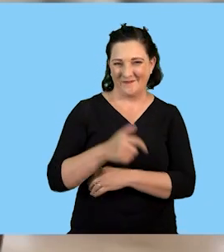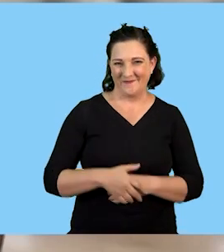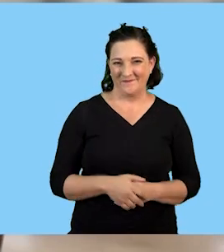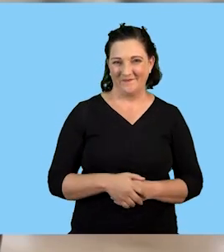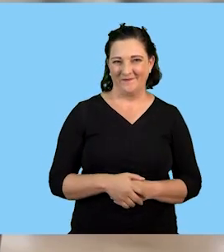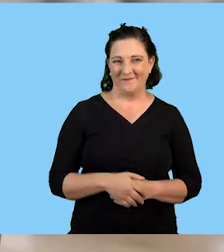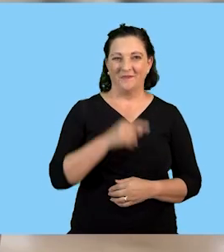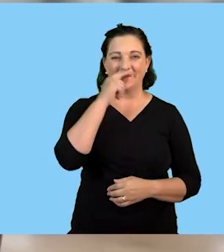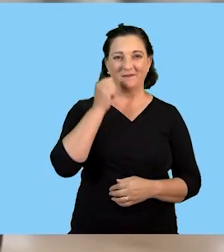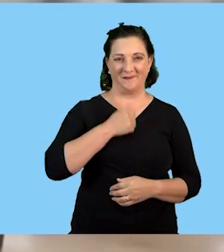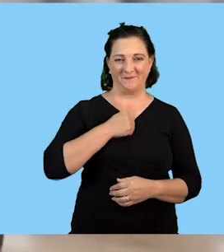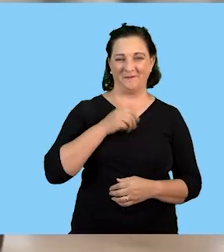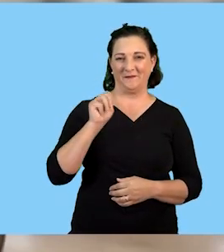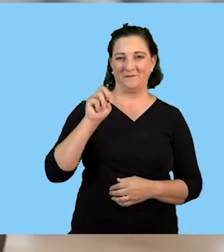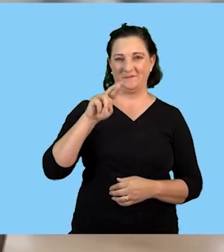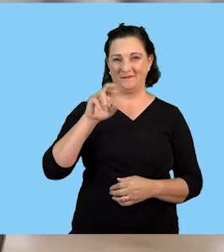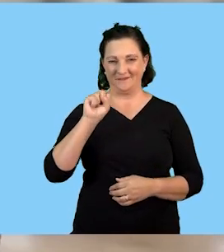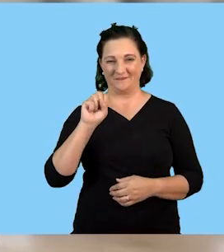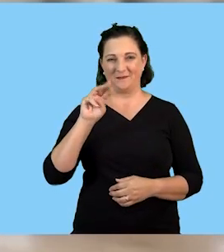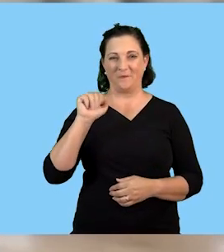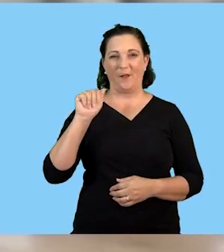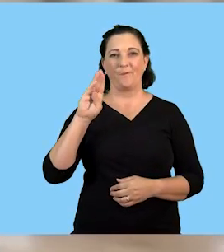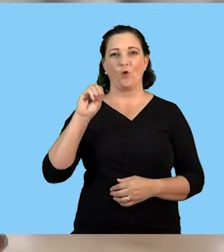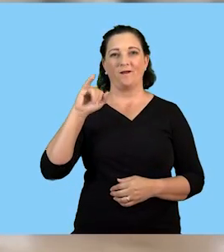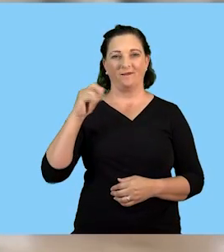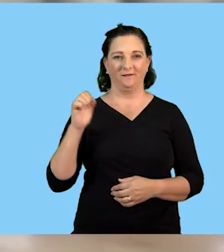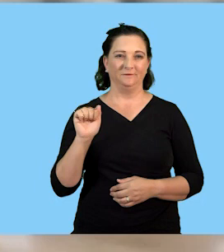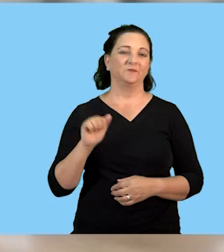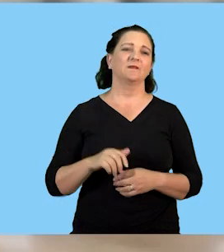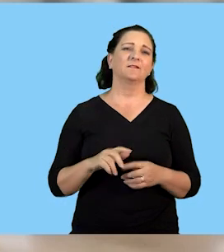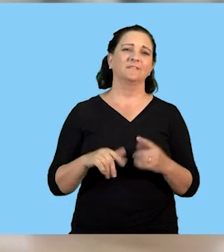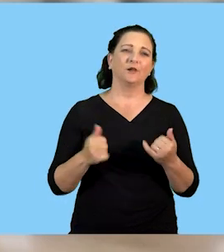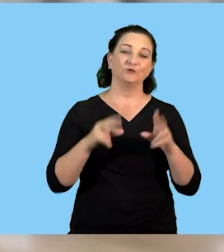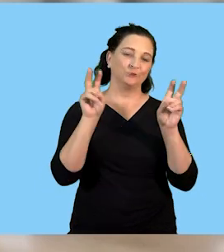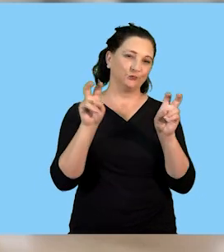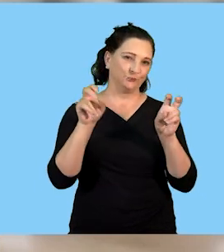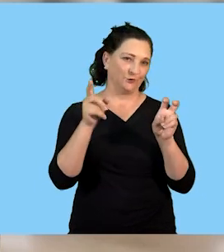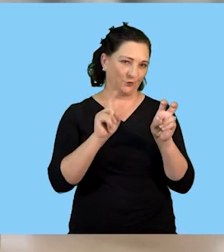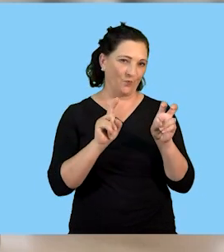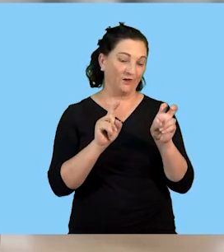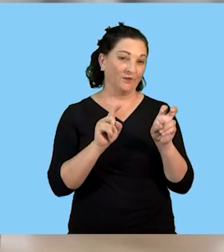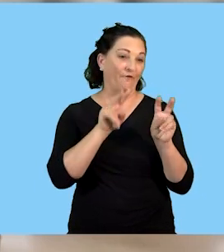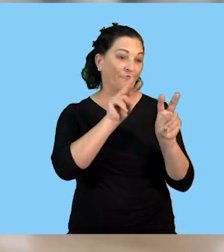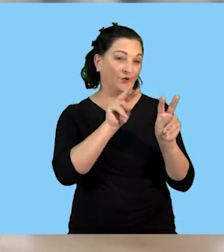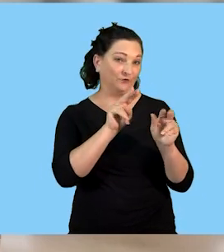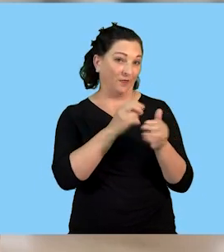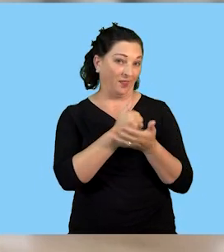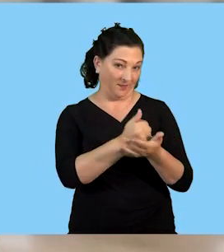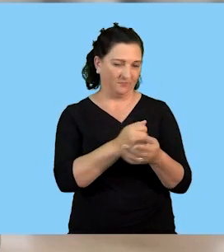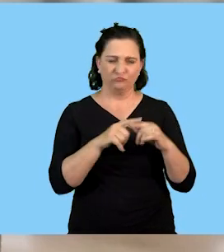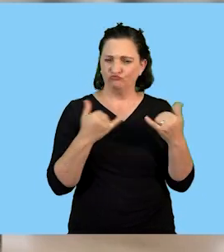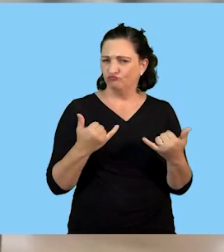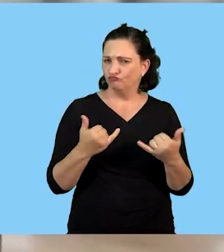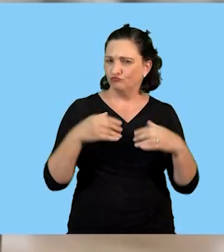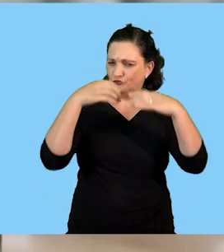Good day, everybody. My name is Ms. Maboya. I welcome you to today's grade 10 business studies lessons under the topic visual aids. However,